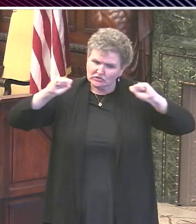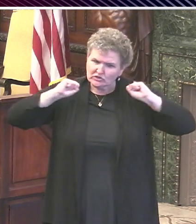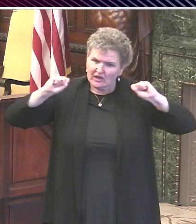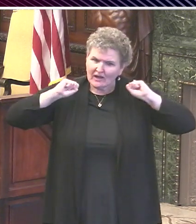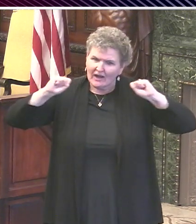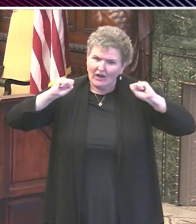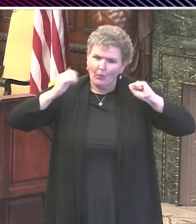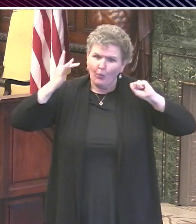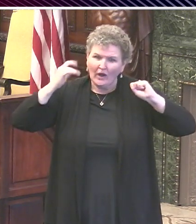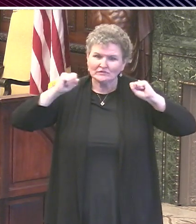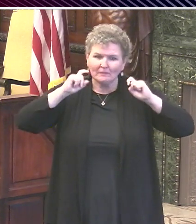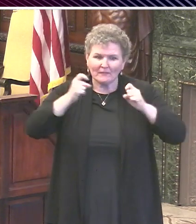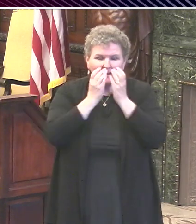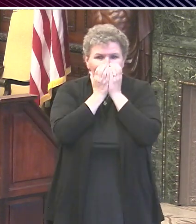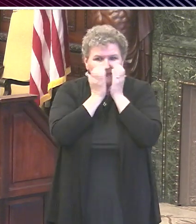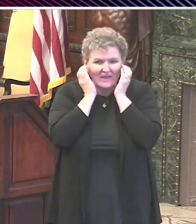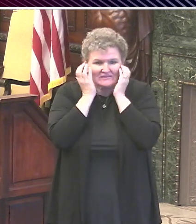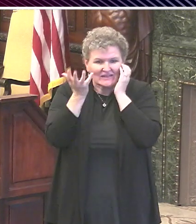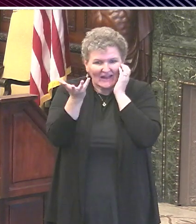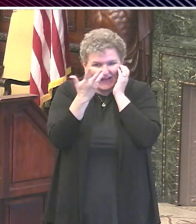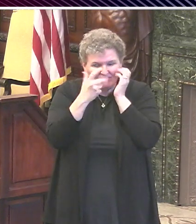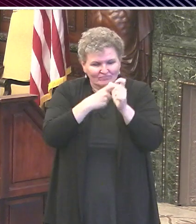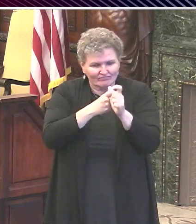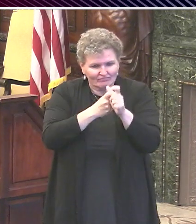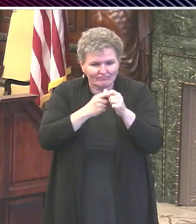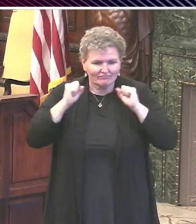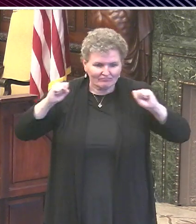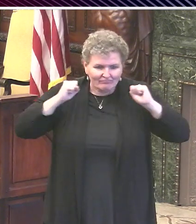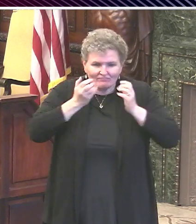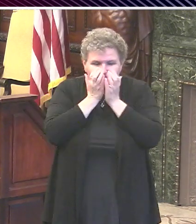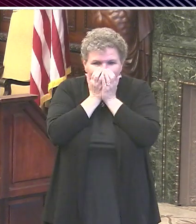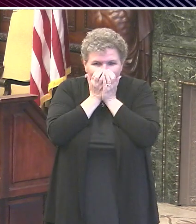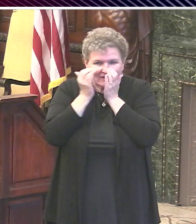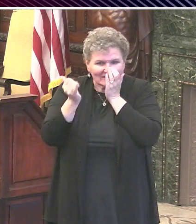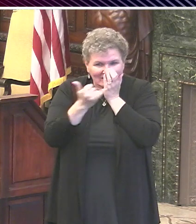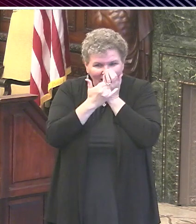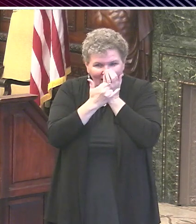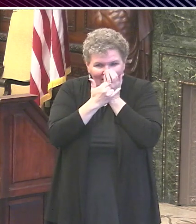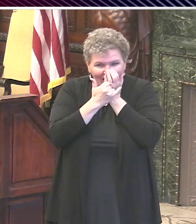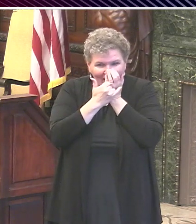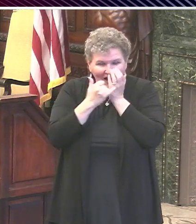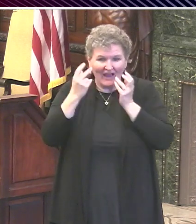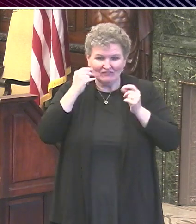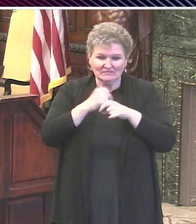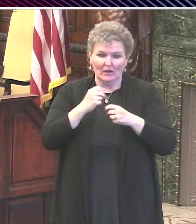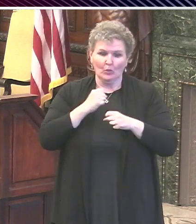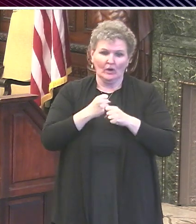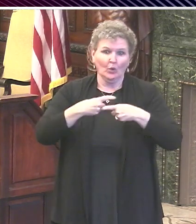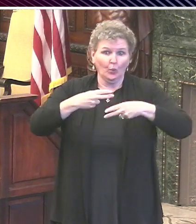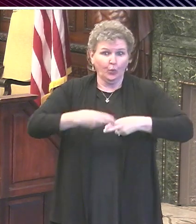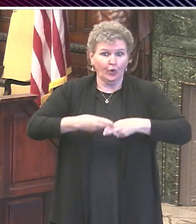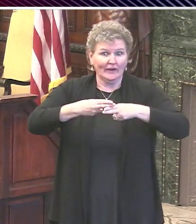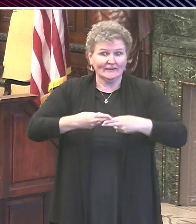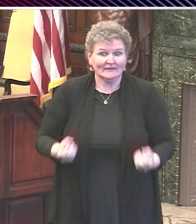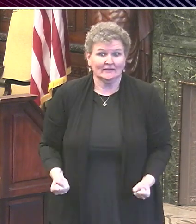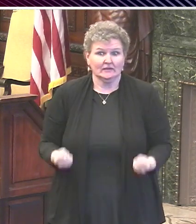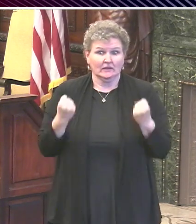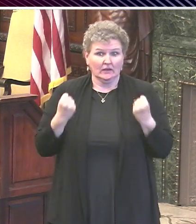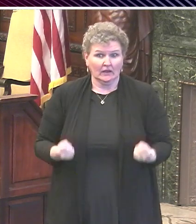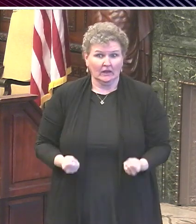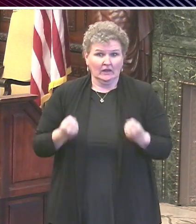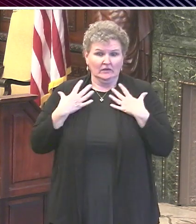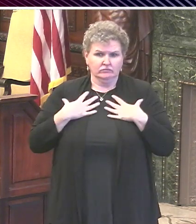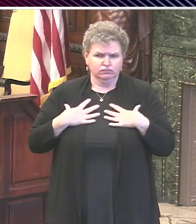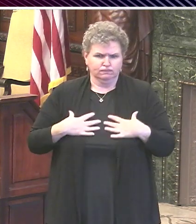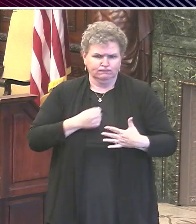in the gyms. Maybe that the gyms will be used primarily for weightlifting, not for aerobic exercise. Now, we want to be certain